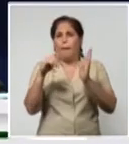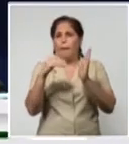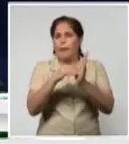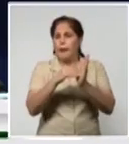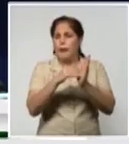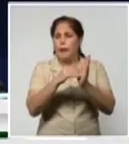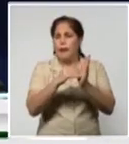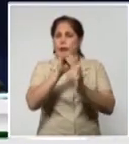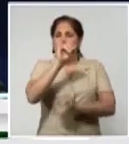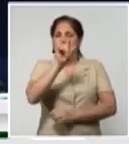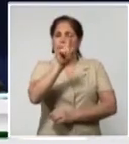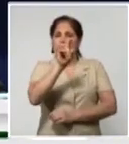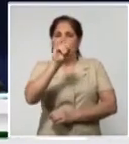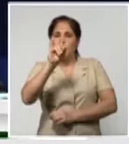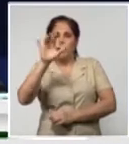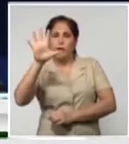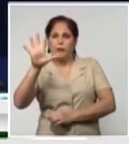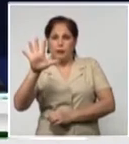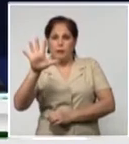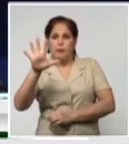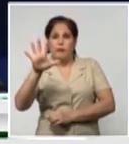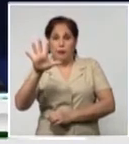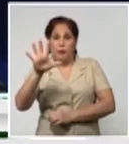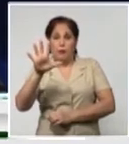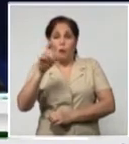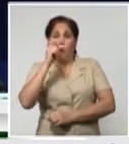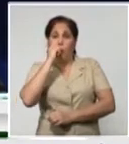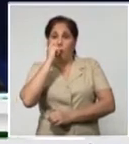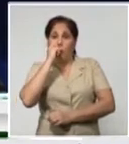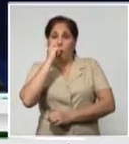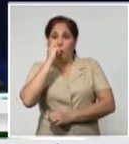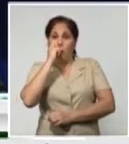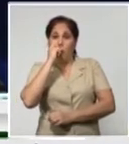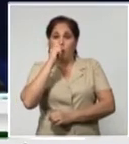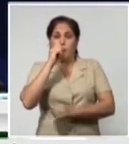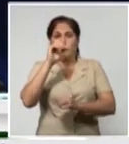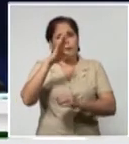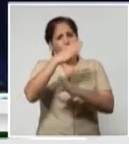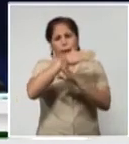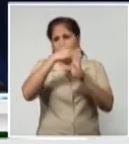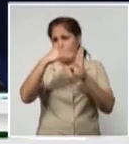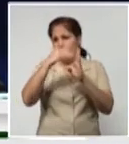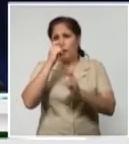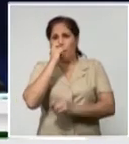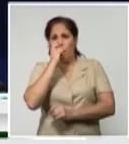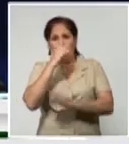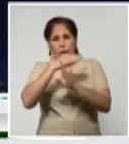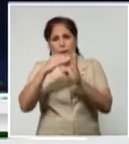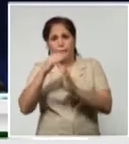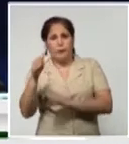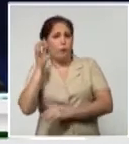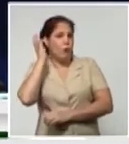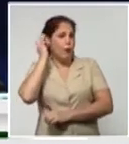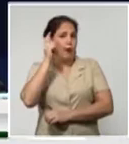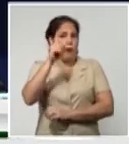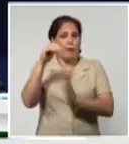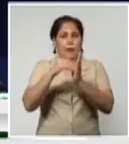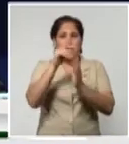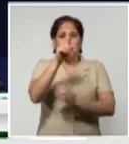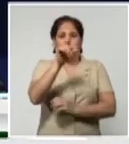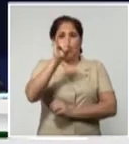1,165 people are male, that's 50.4%, and 1,144 patients,